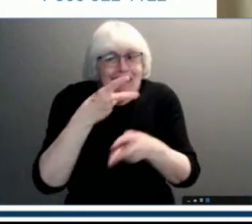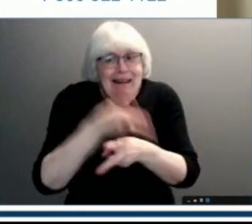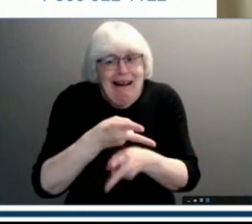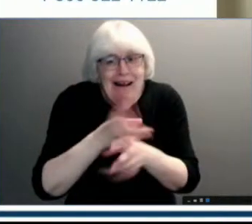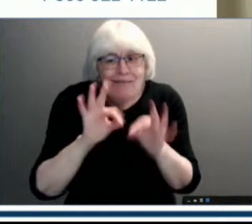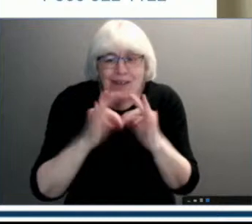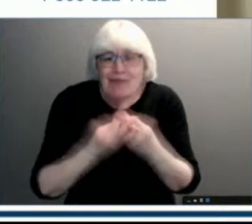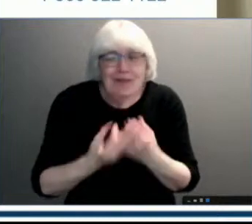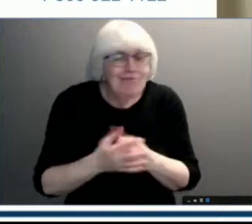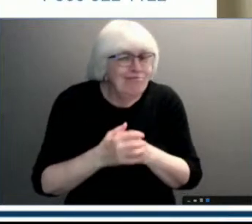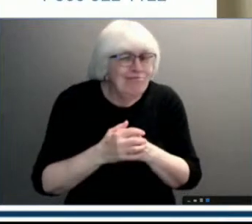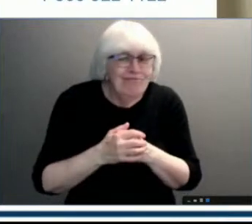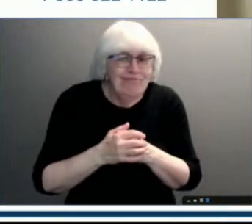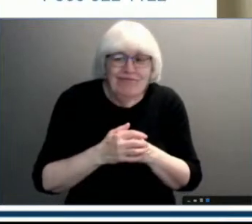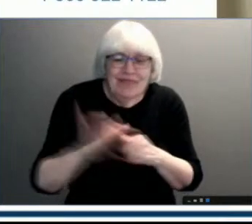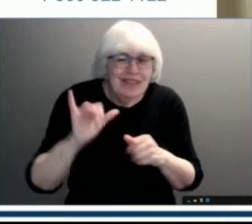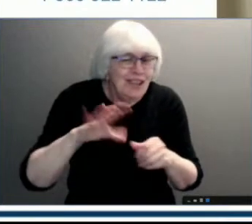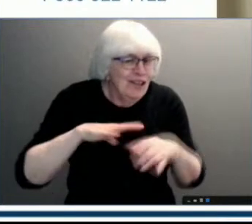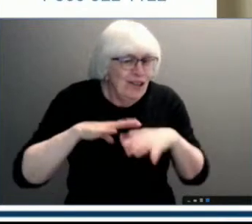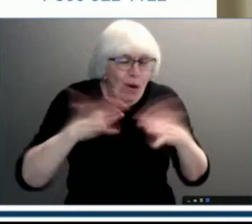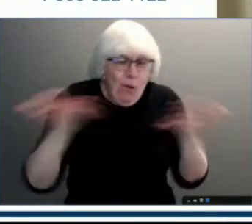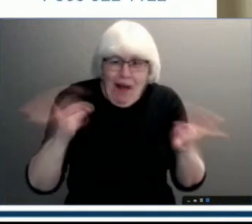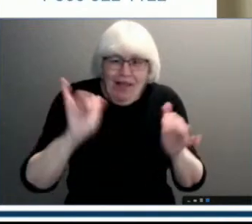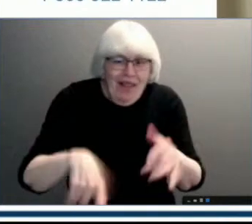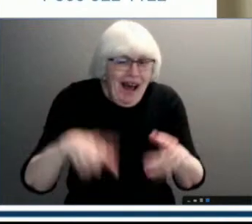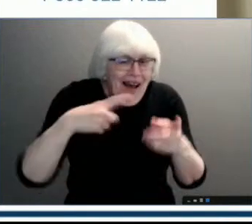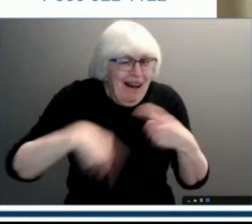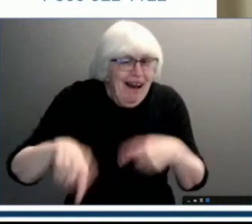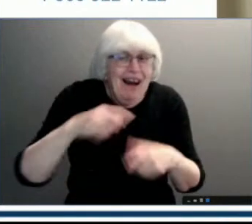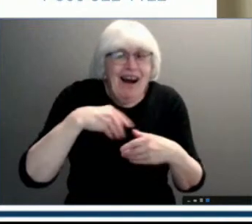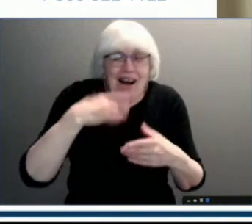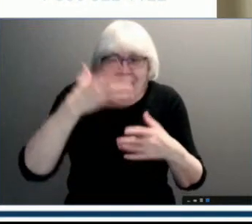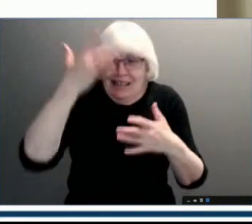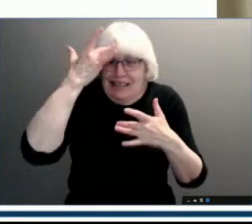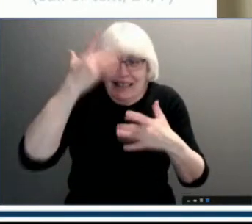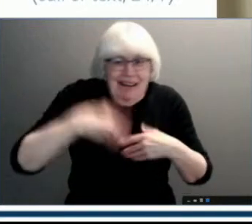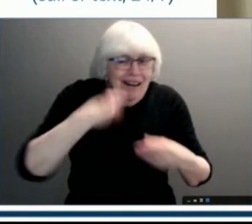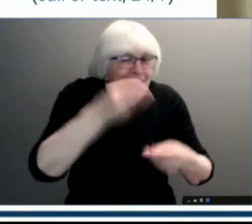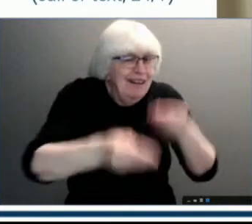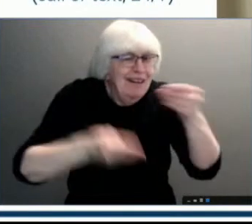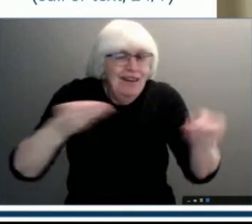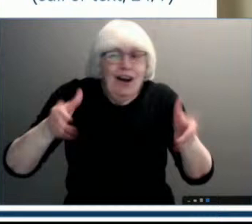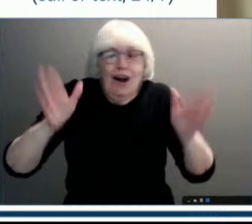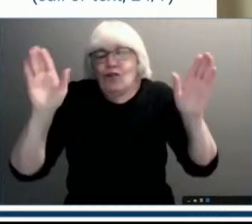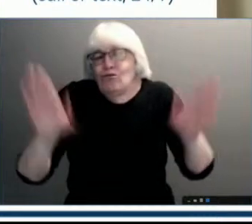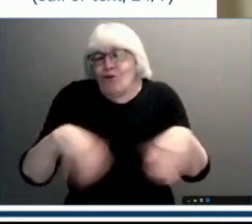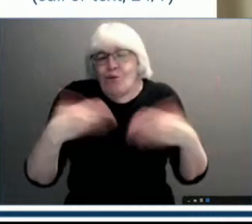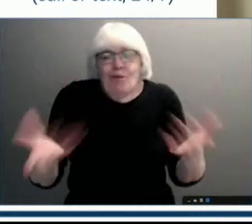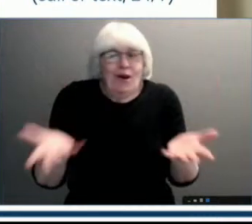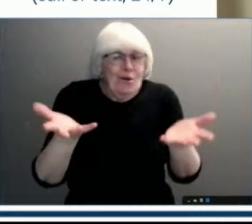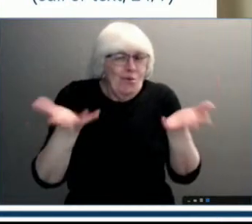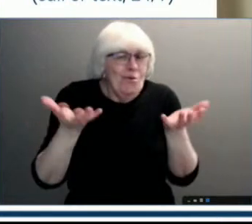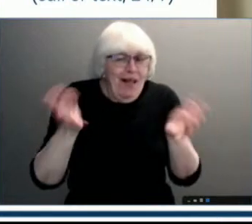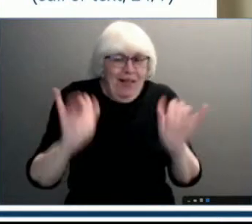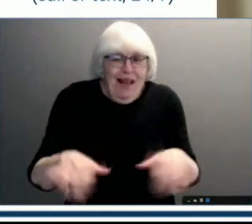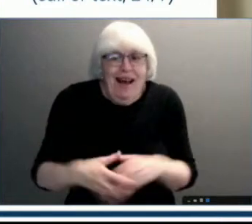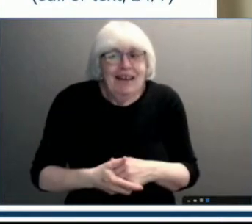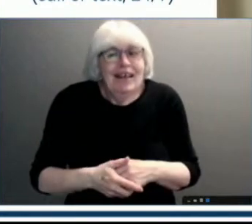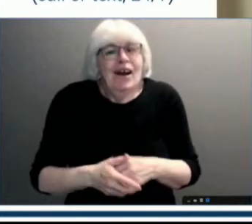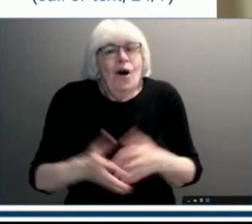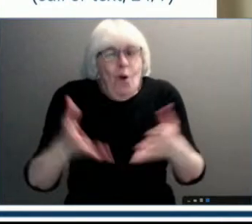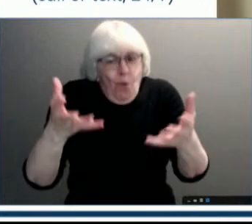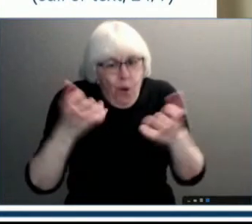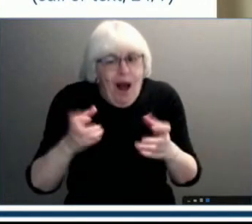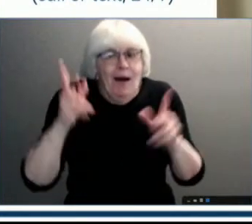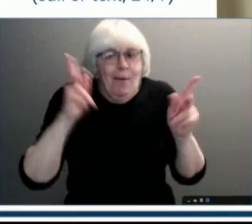and friends. These are just things that nobody wants. But what everyone does want is a booster. And I want Nova Scotians to know that we're working